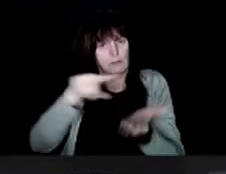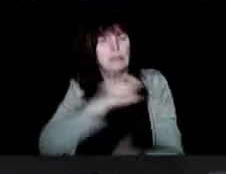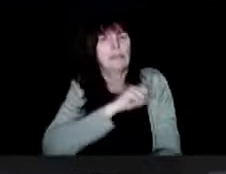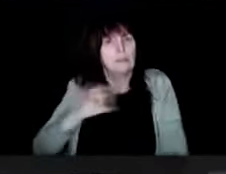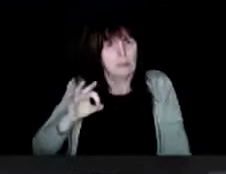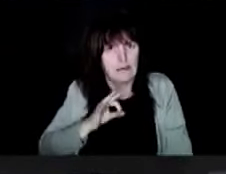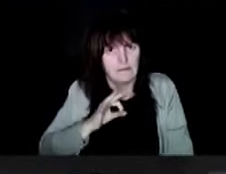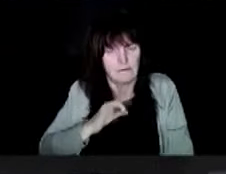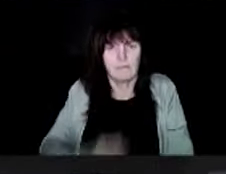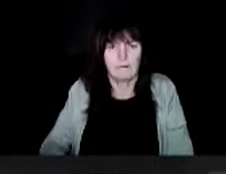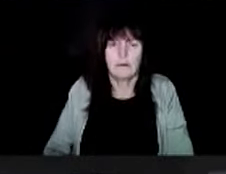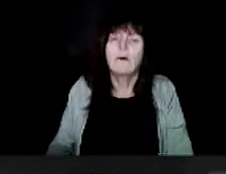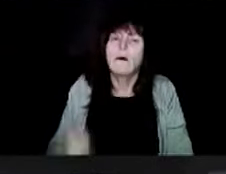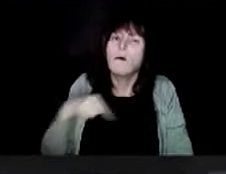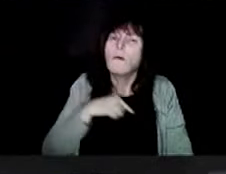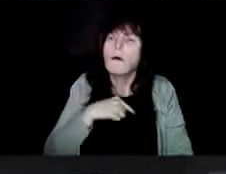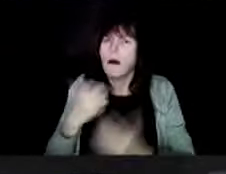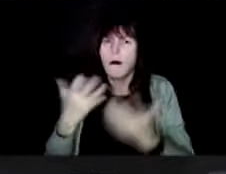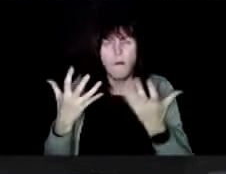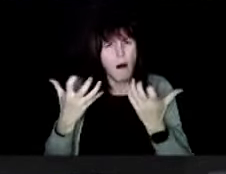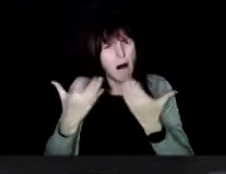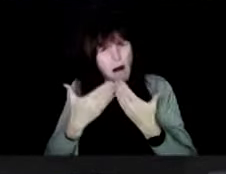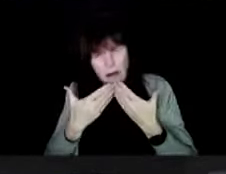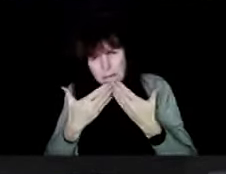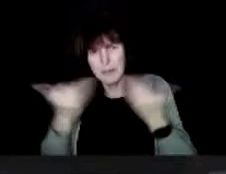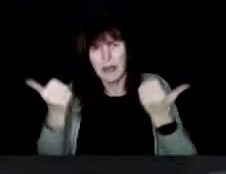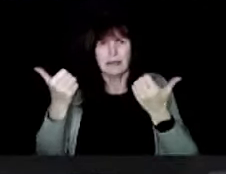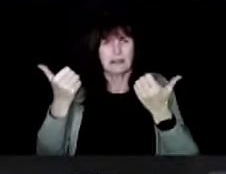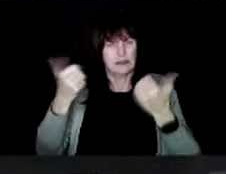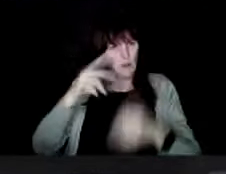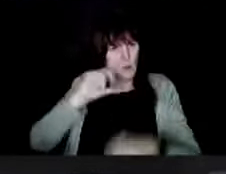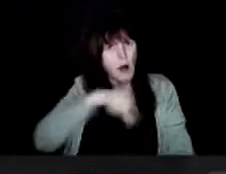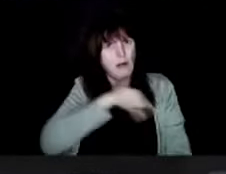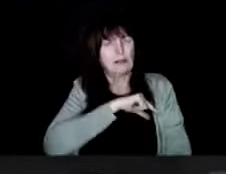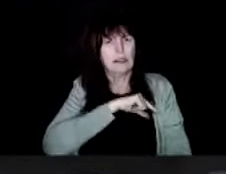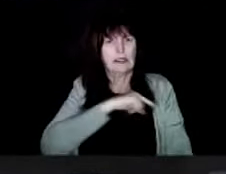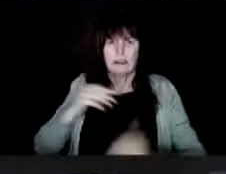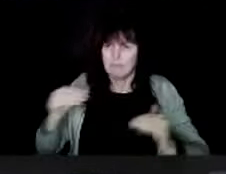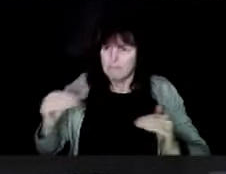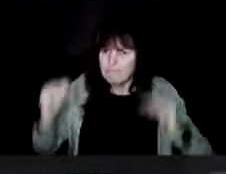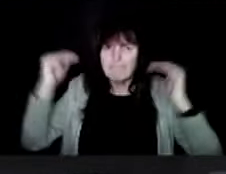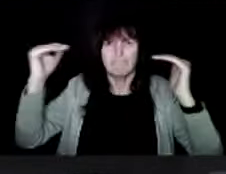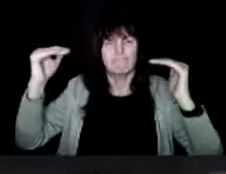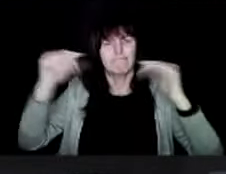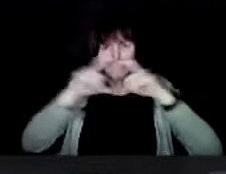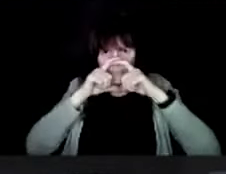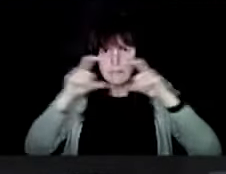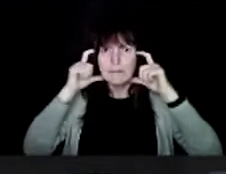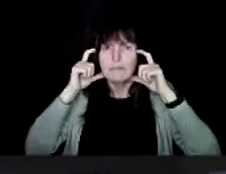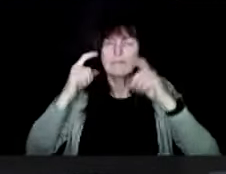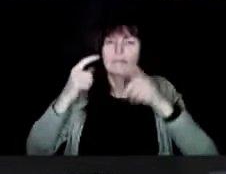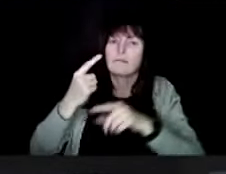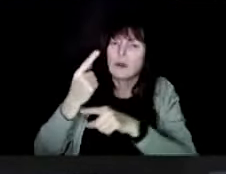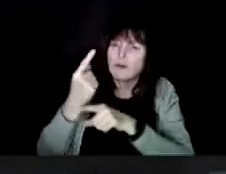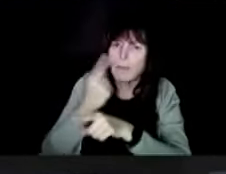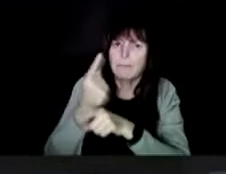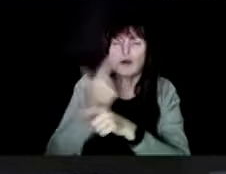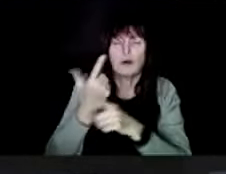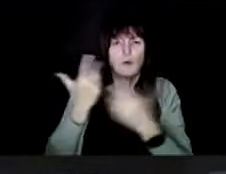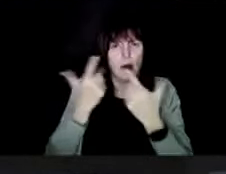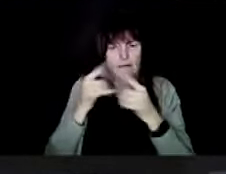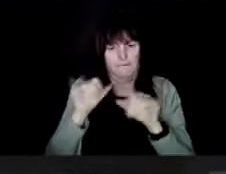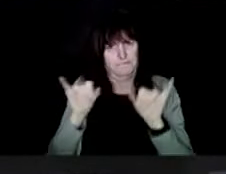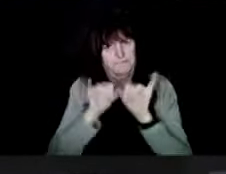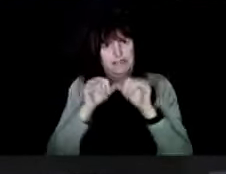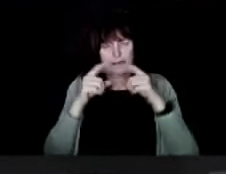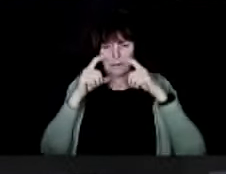could provide to children that could be properly fitted. So the Ministry of Education has purchased those masks,